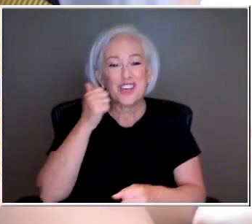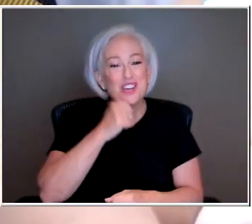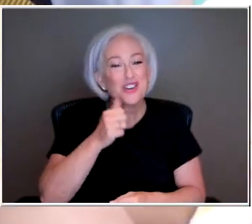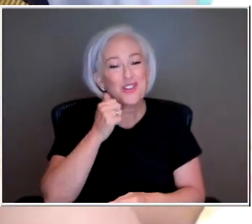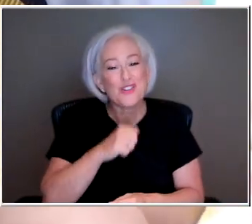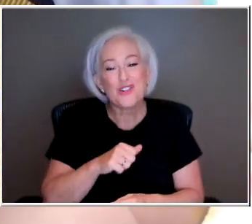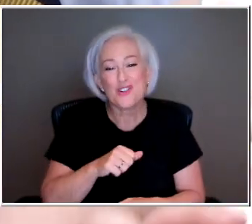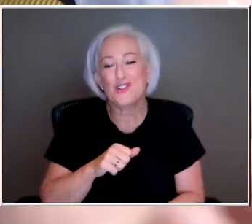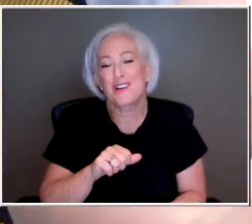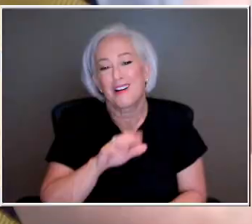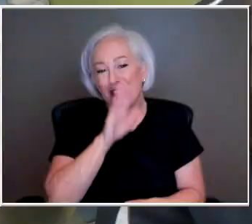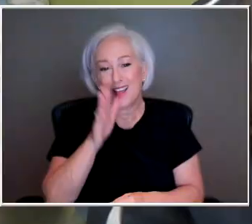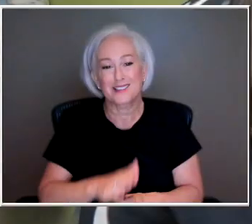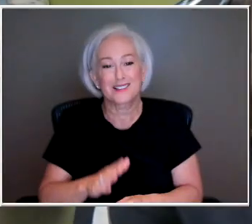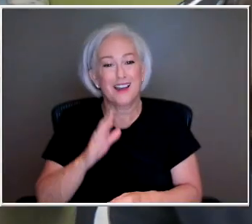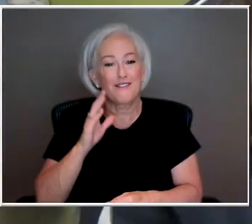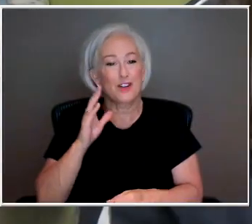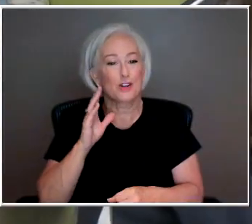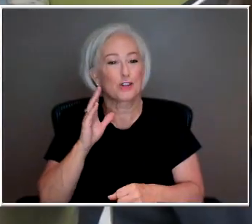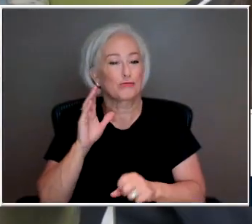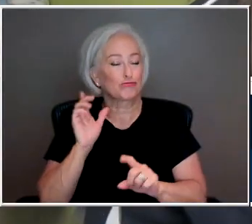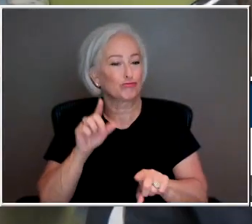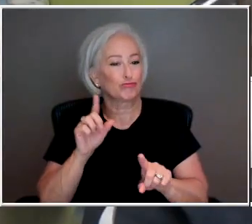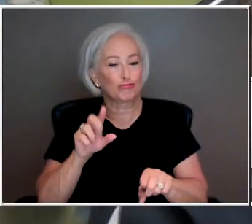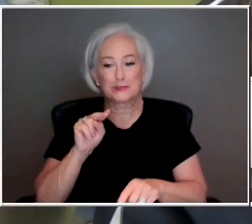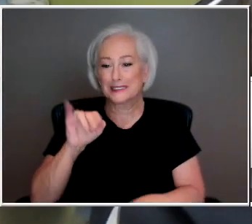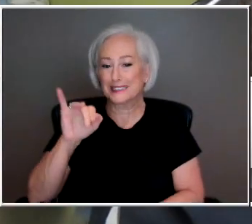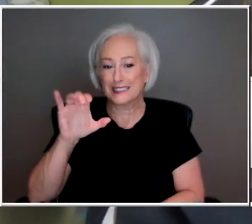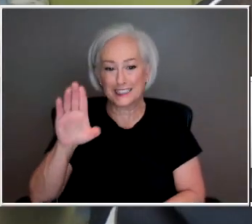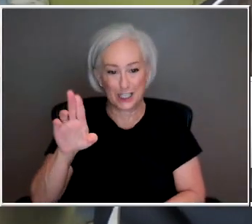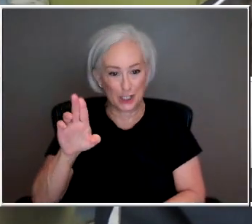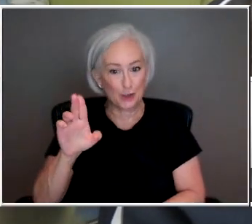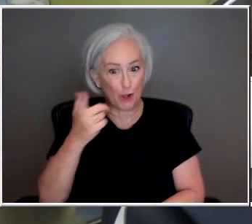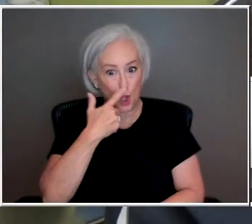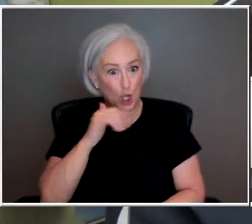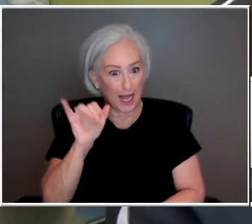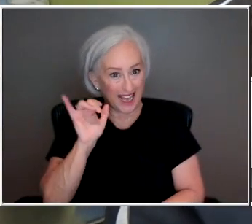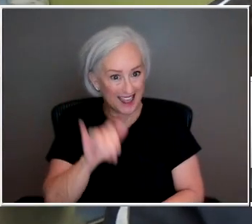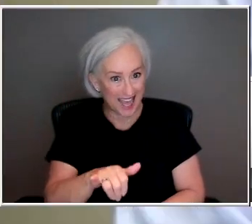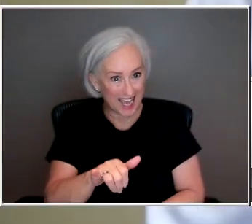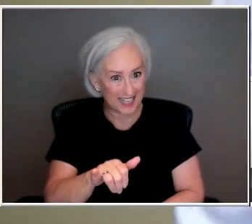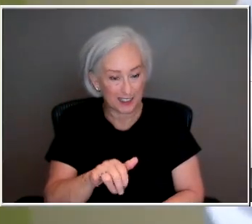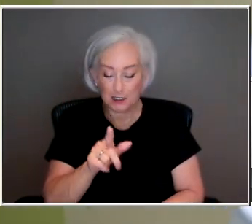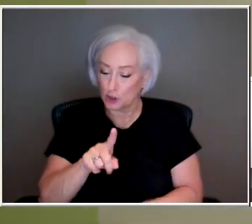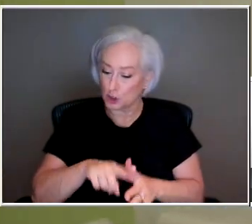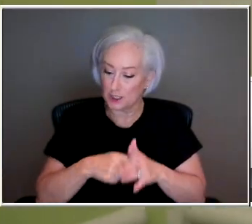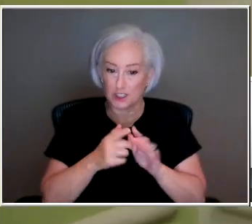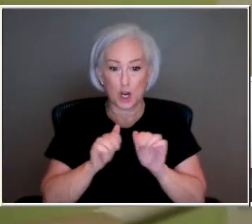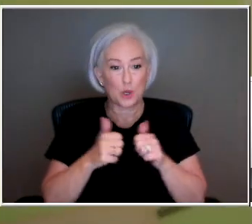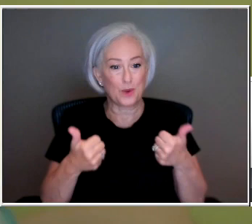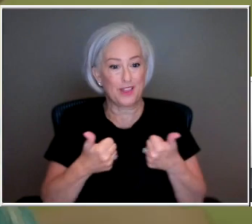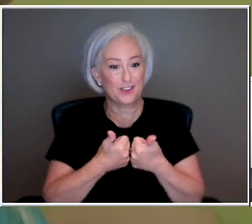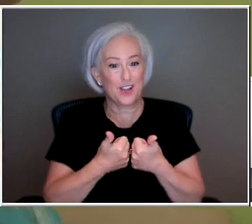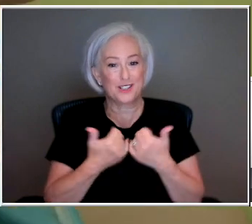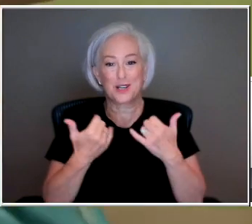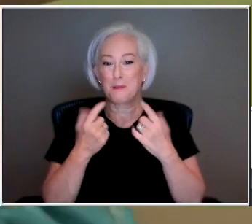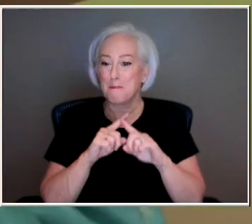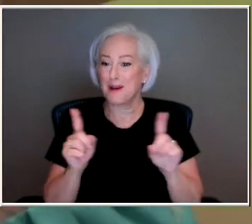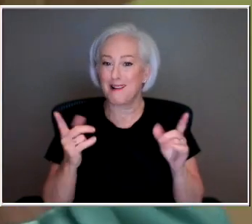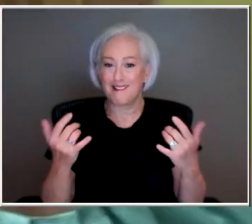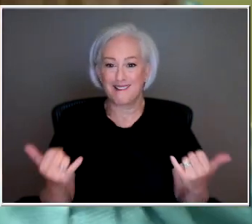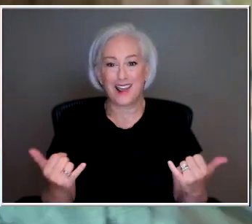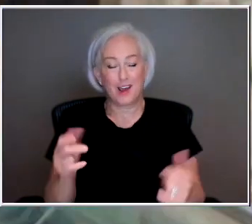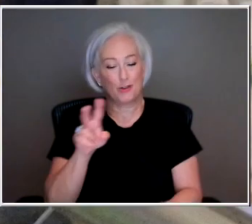in the NICU. She started out really with a tough challenge, but now if you look at her, you wouldn't even be able to tell that she